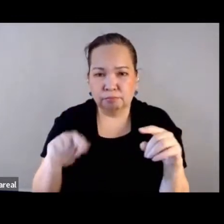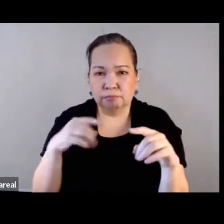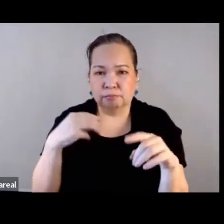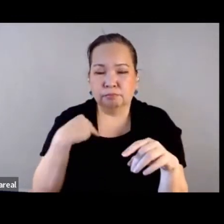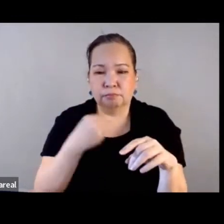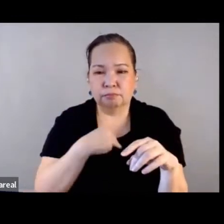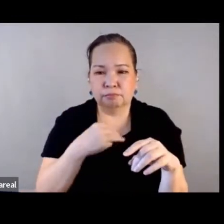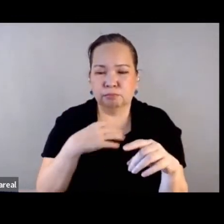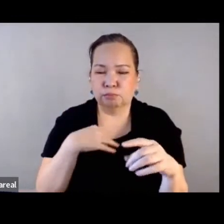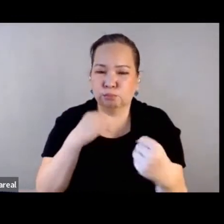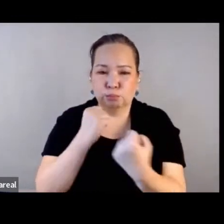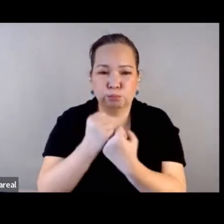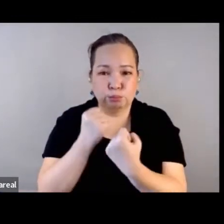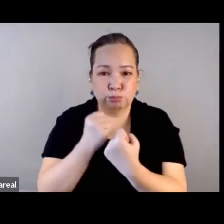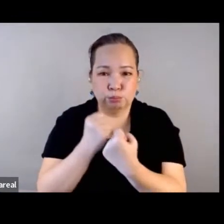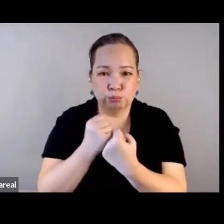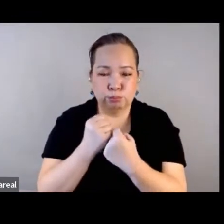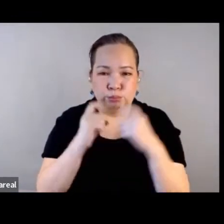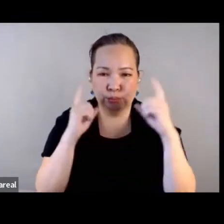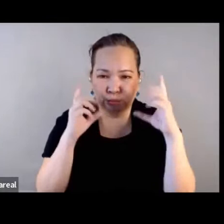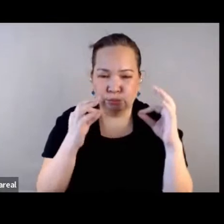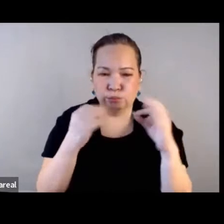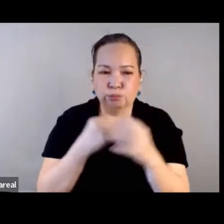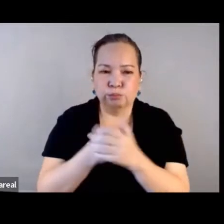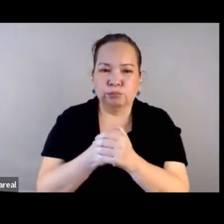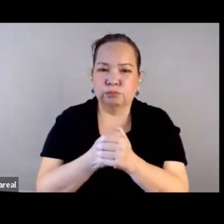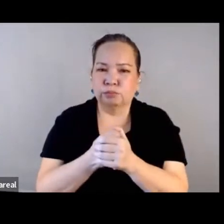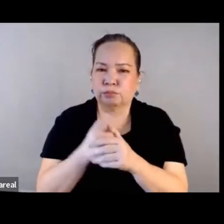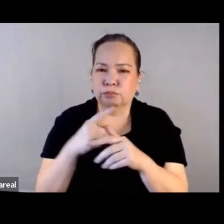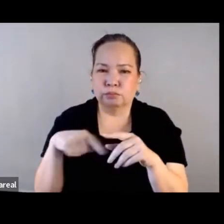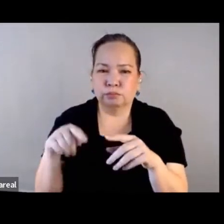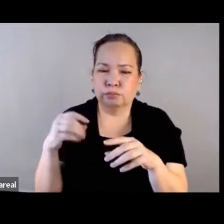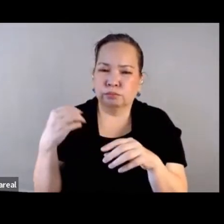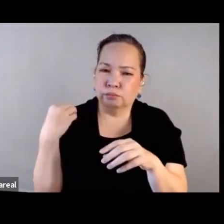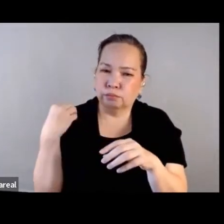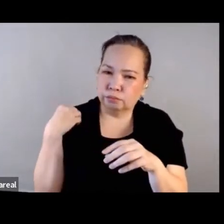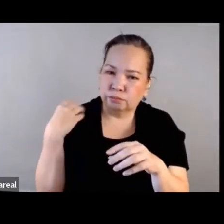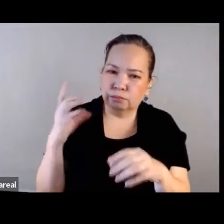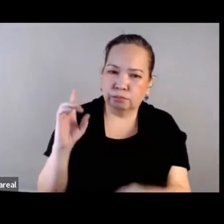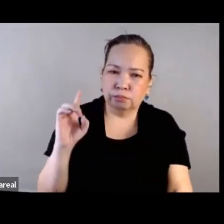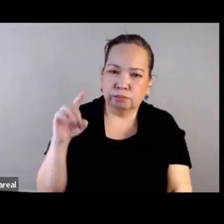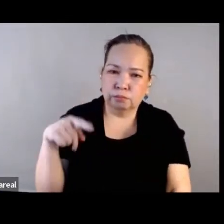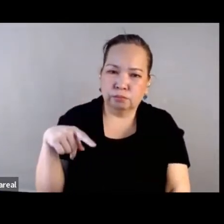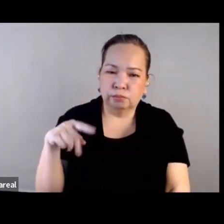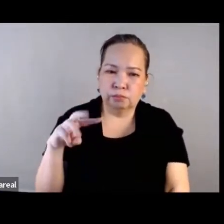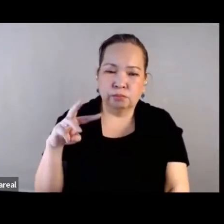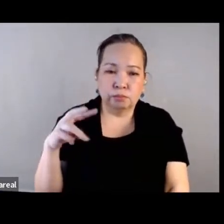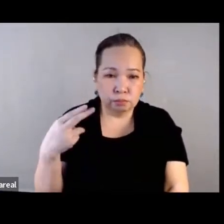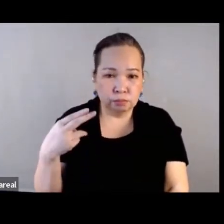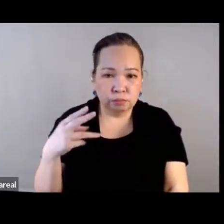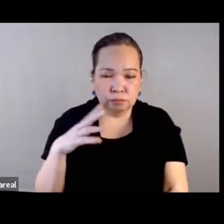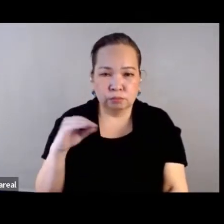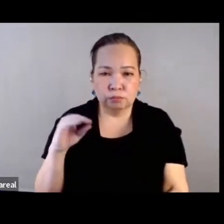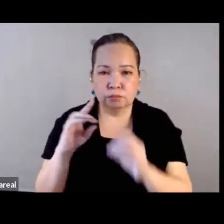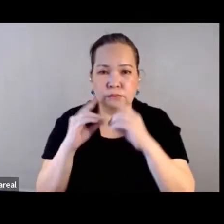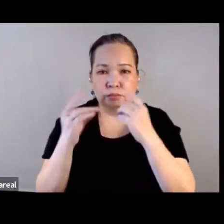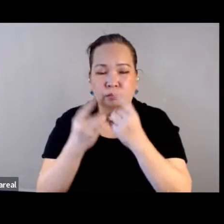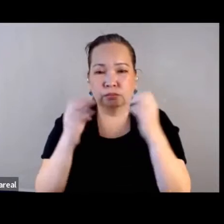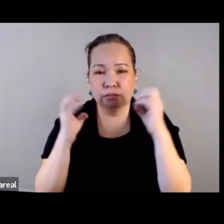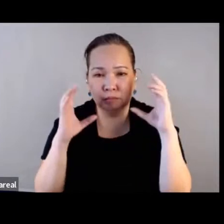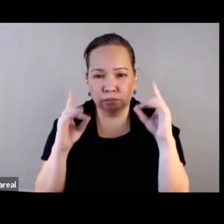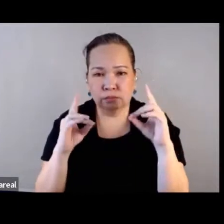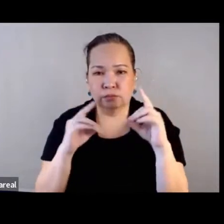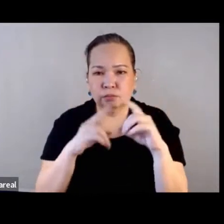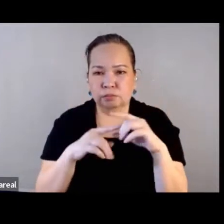resolution and on the head officials of DPWH and DepEd to support the objectives and fast-track